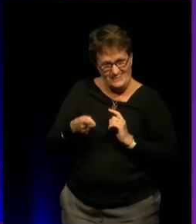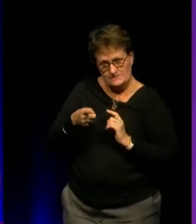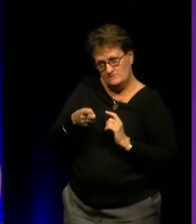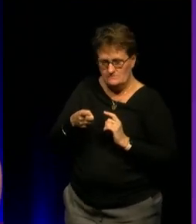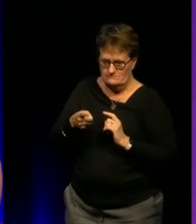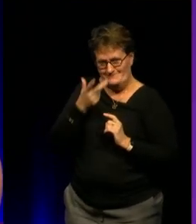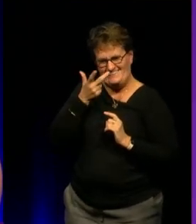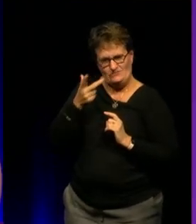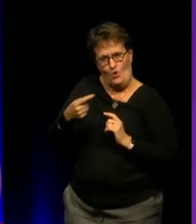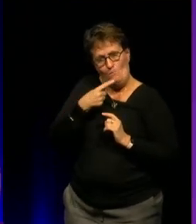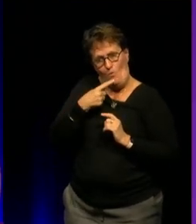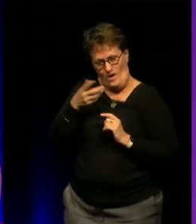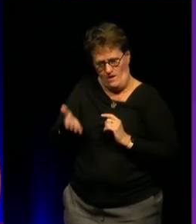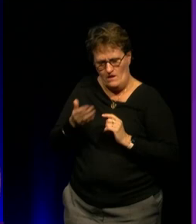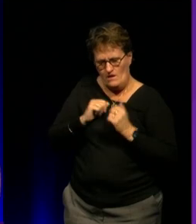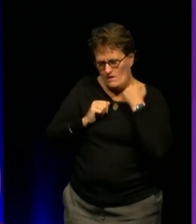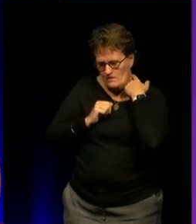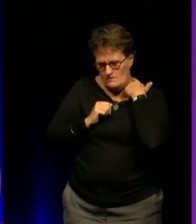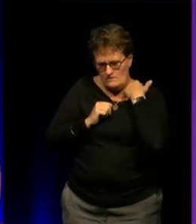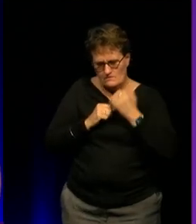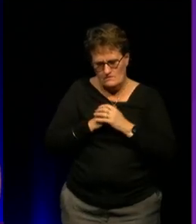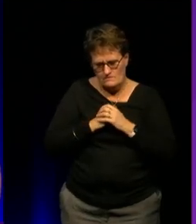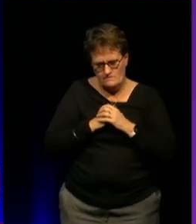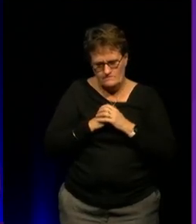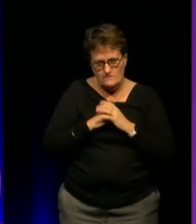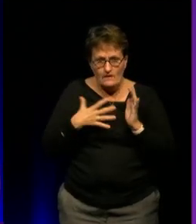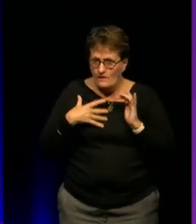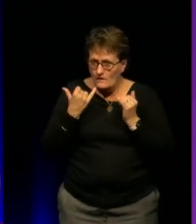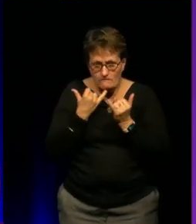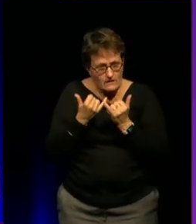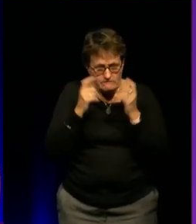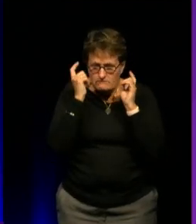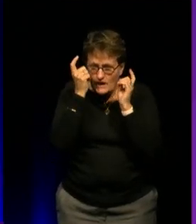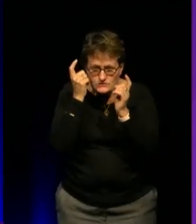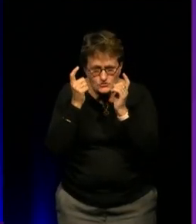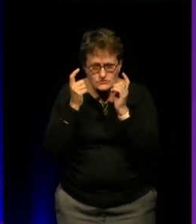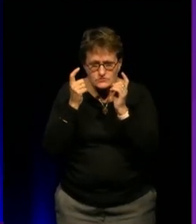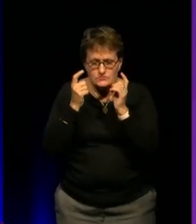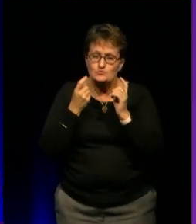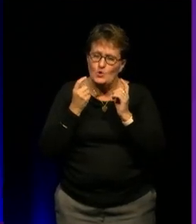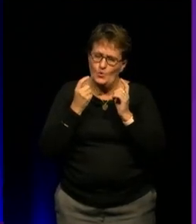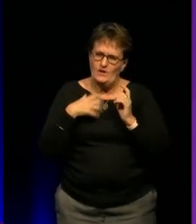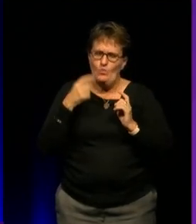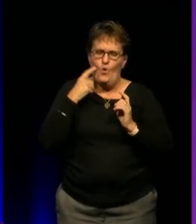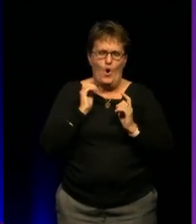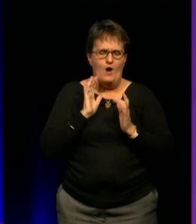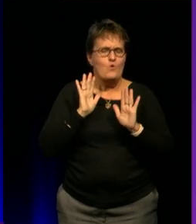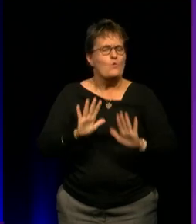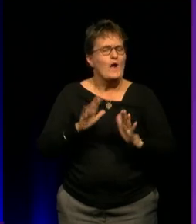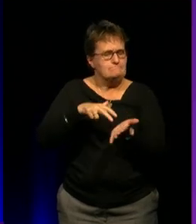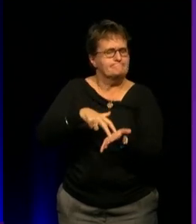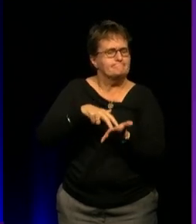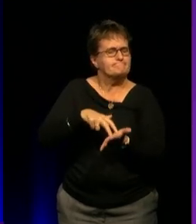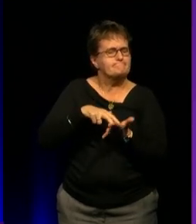this 18-year-old chap had been anxious enough to come and wait in the waiting room and to seek care from